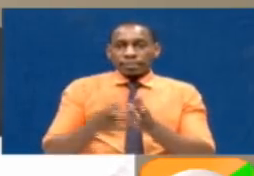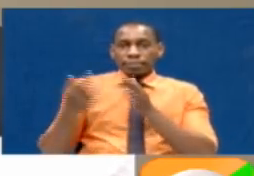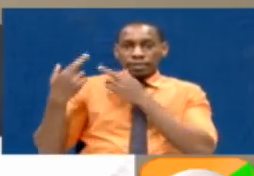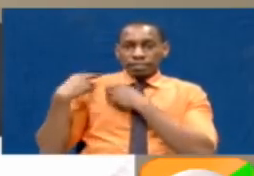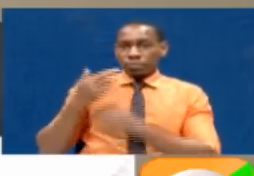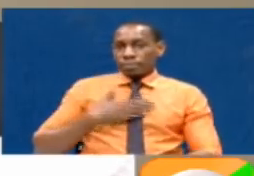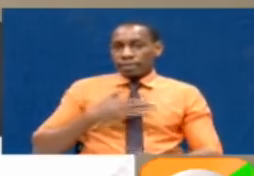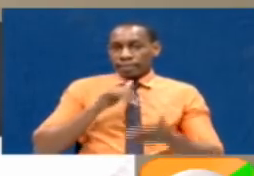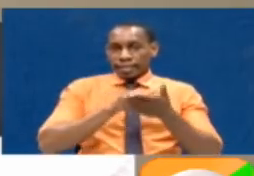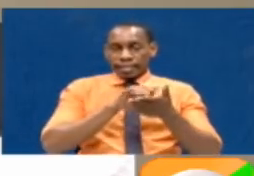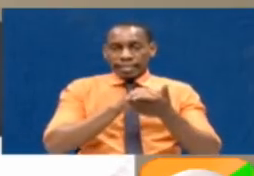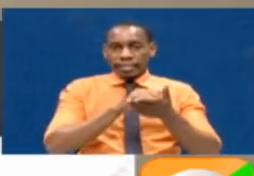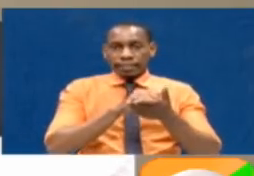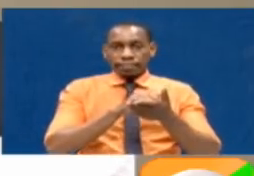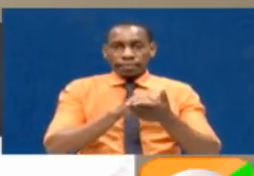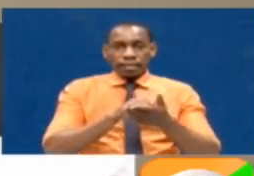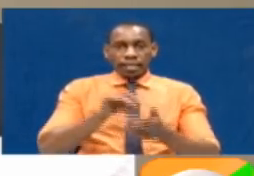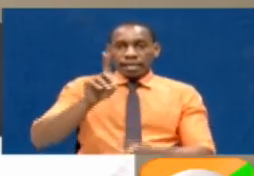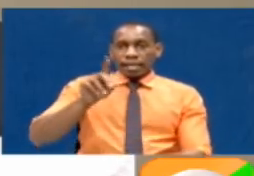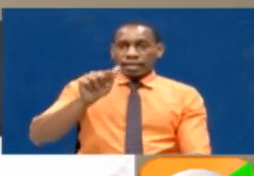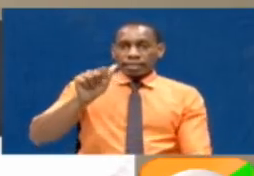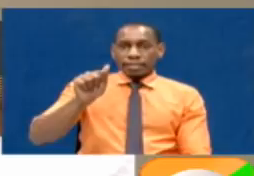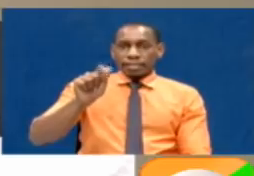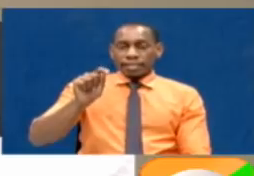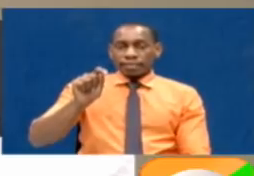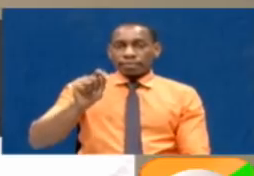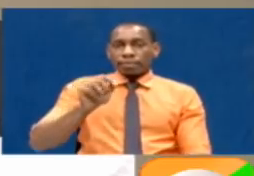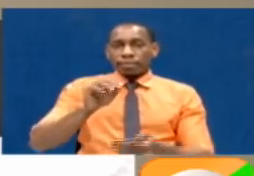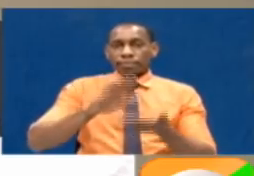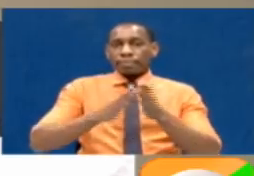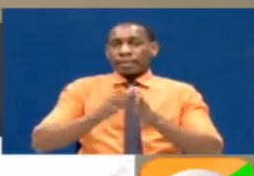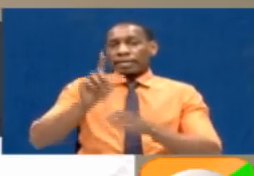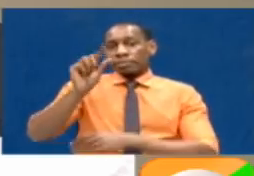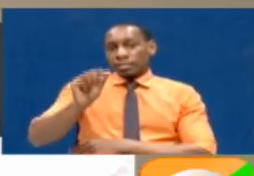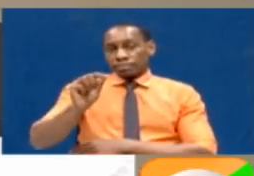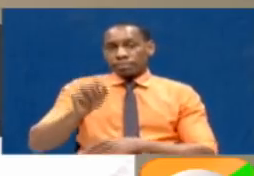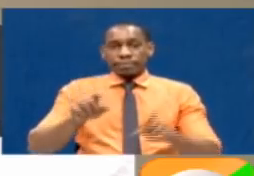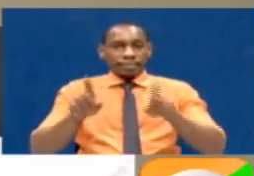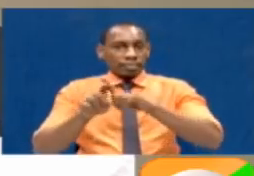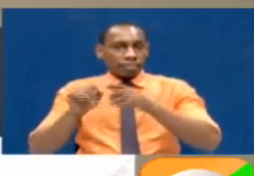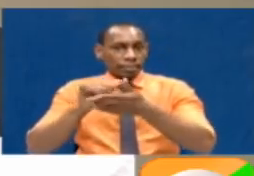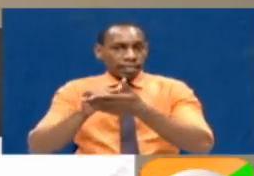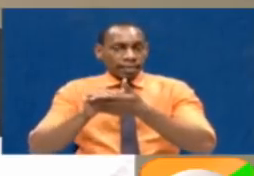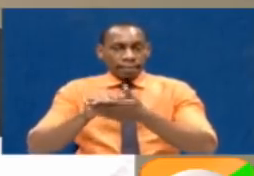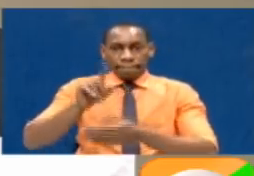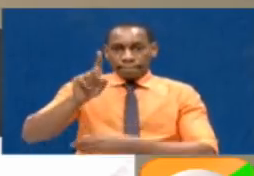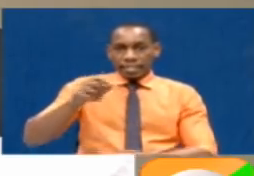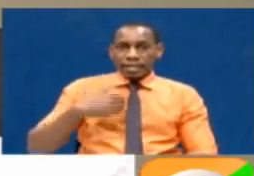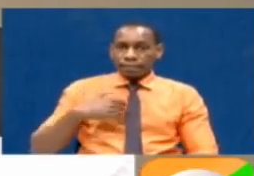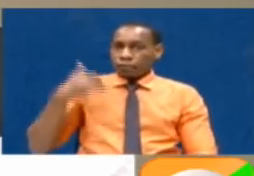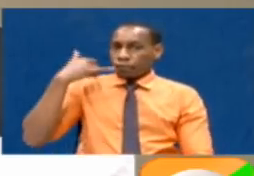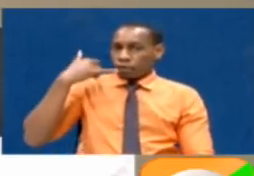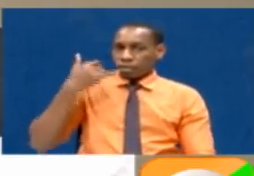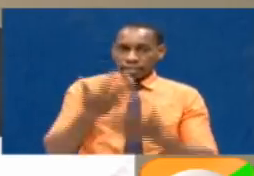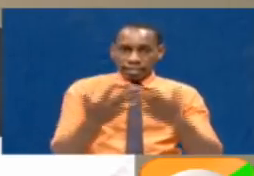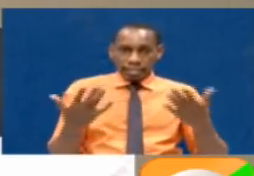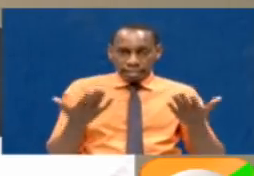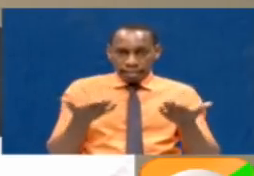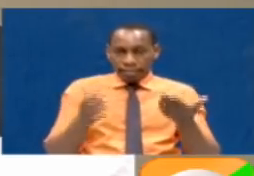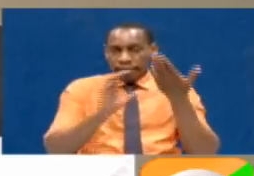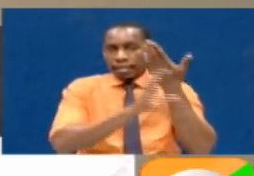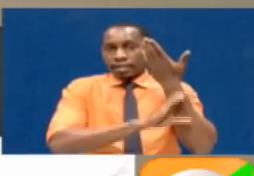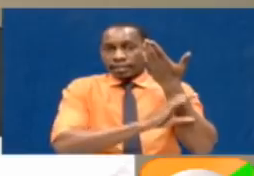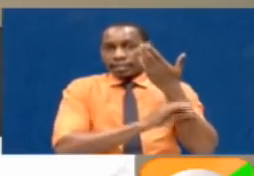ensure that we make data accessible. Of course, we need to make sure that we get handsets in the